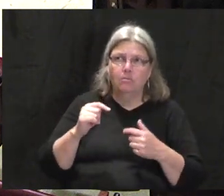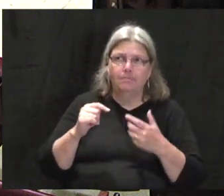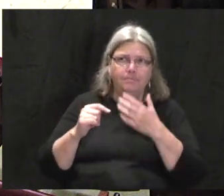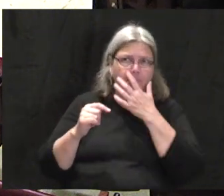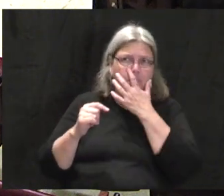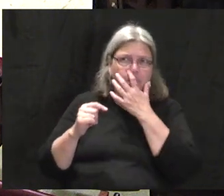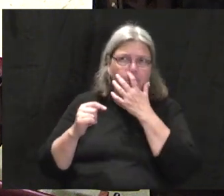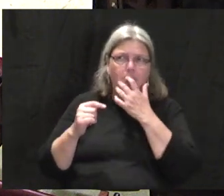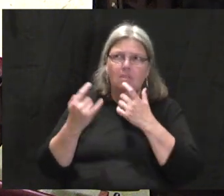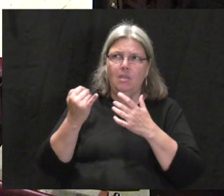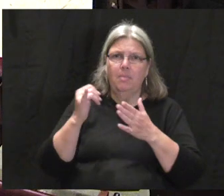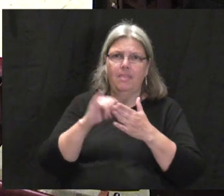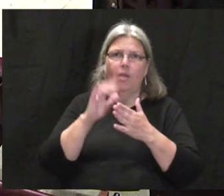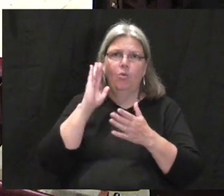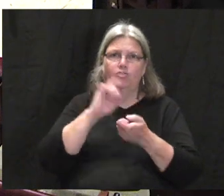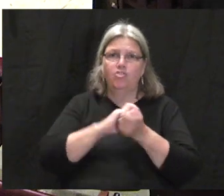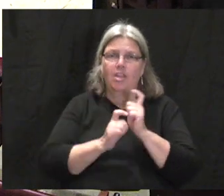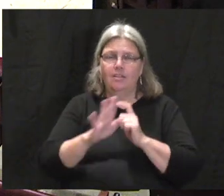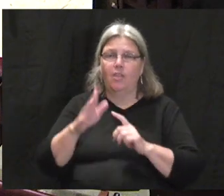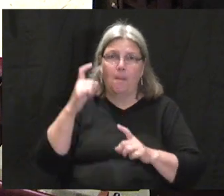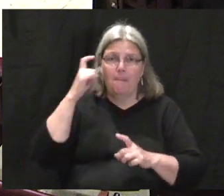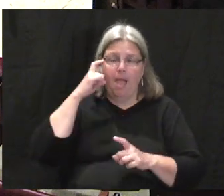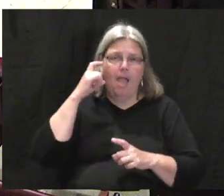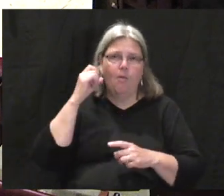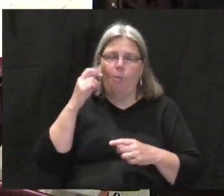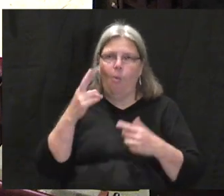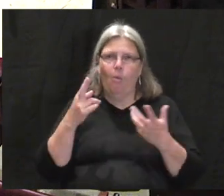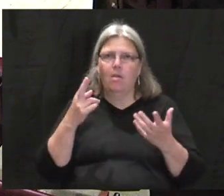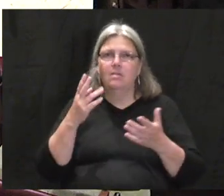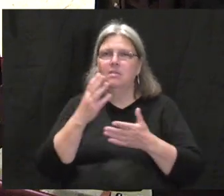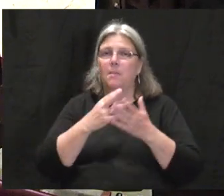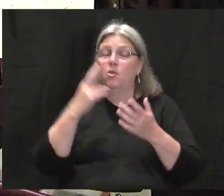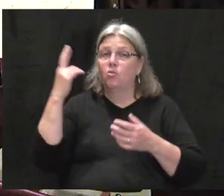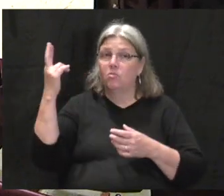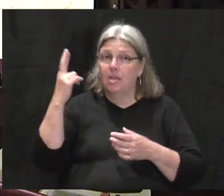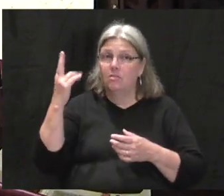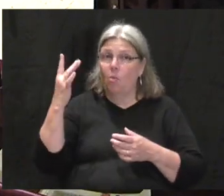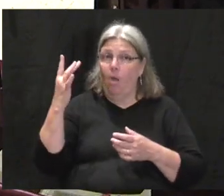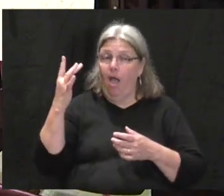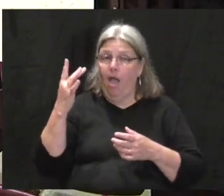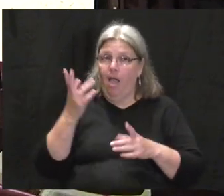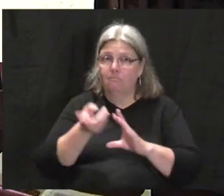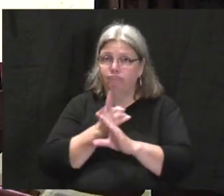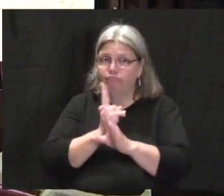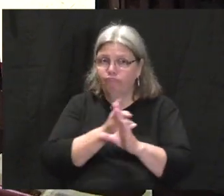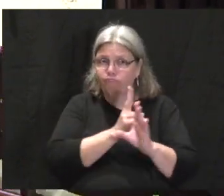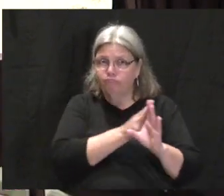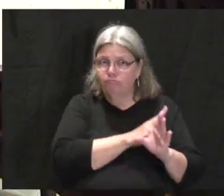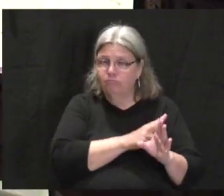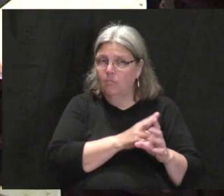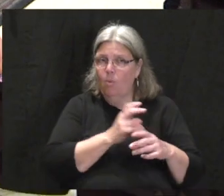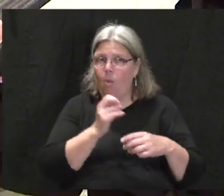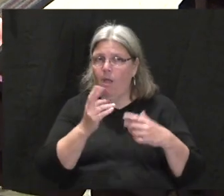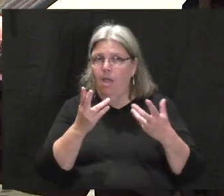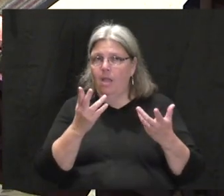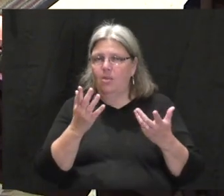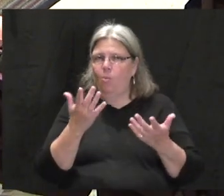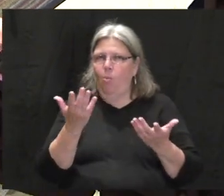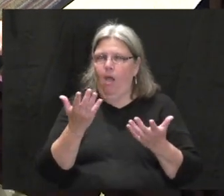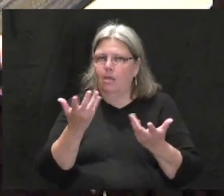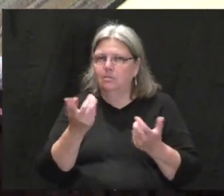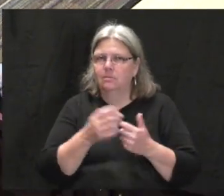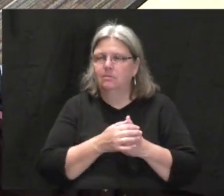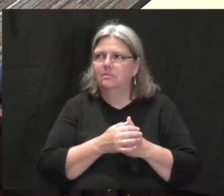So there are, so there are a variety of reasons, and everyone's got a different reasons. A lot of times it's really simple. A lot of times it's a